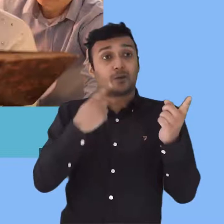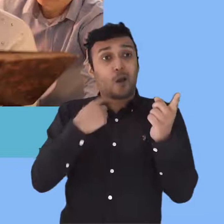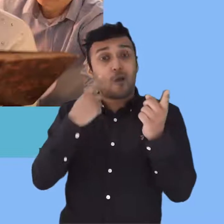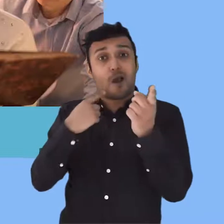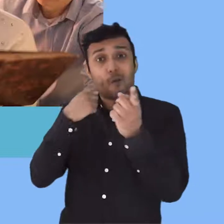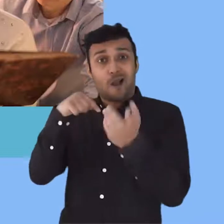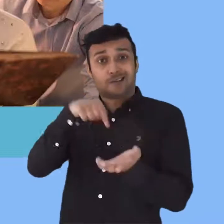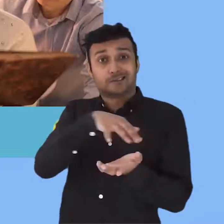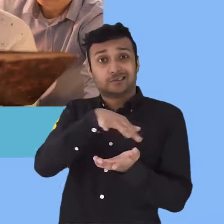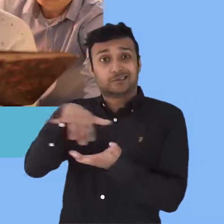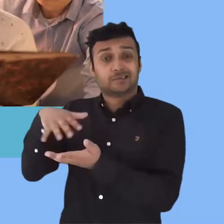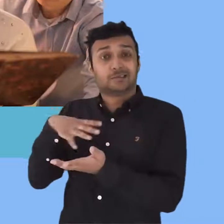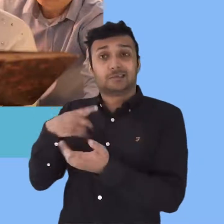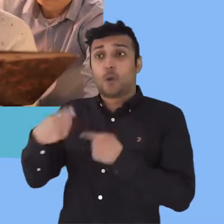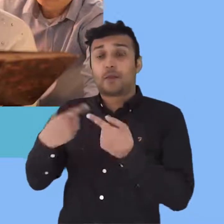need to be showing,